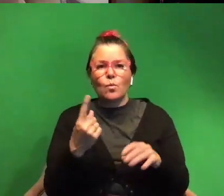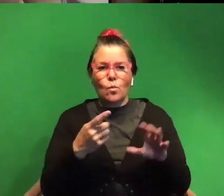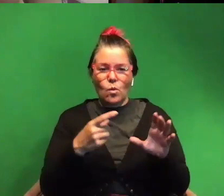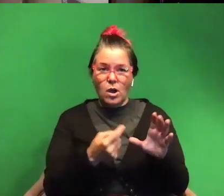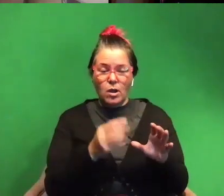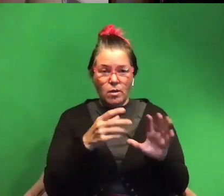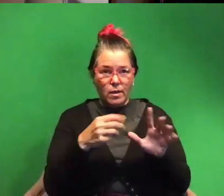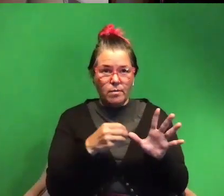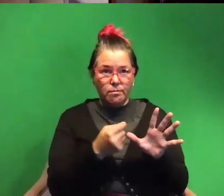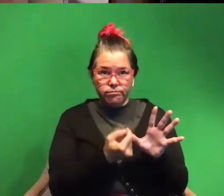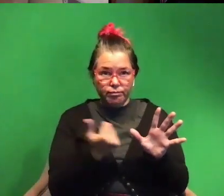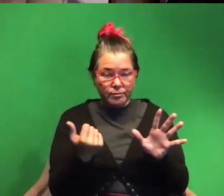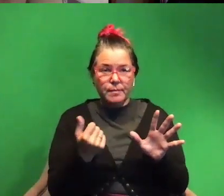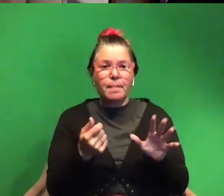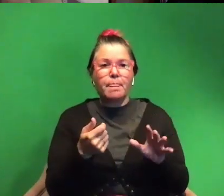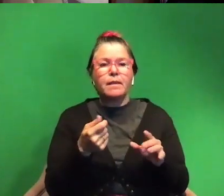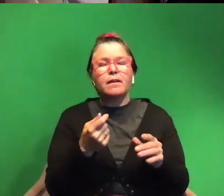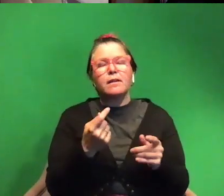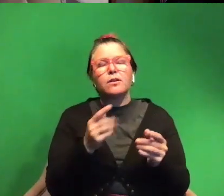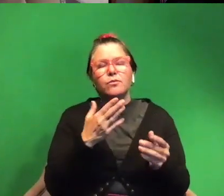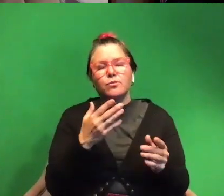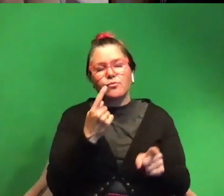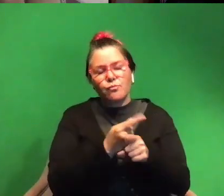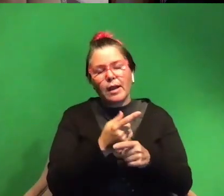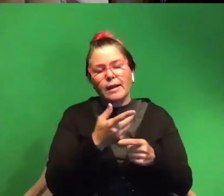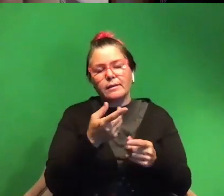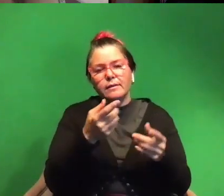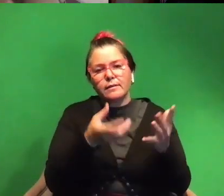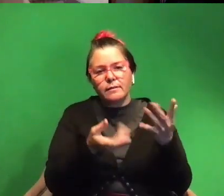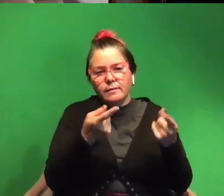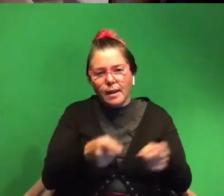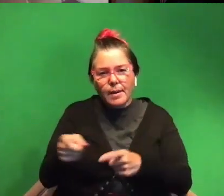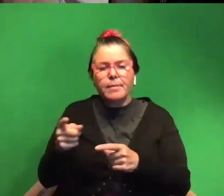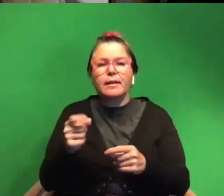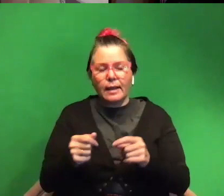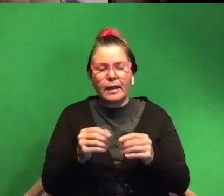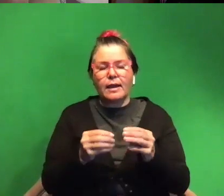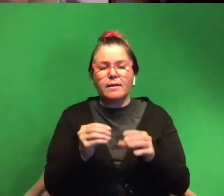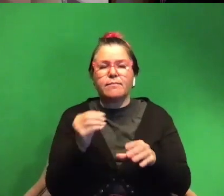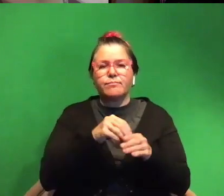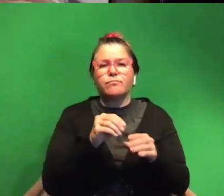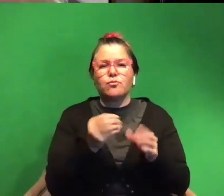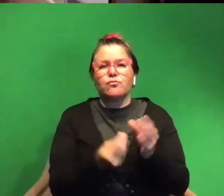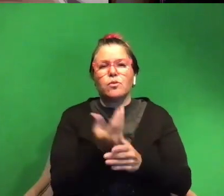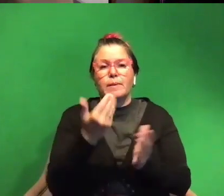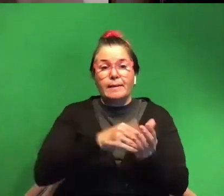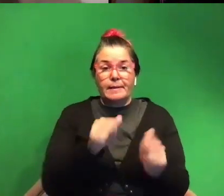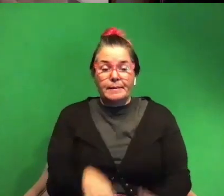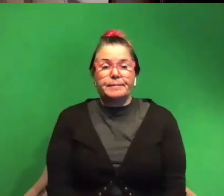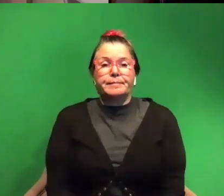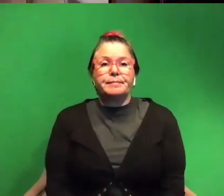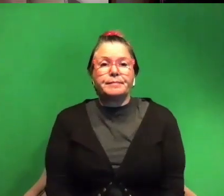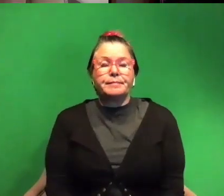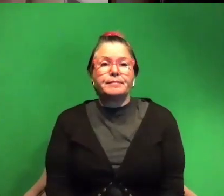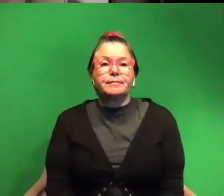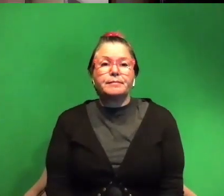polyps, they, under the right circumstances, are going to be able to fill in that tissue and regrow that polyp from there. And that's really great,